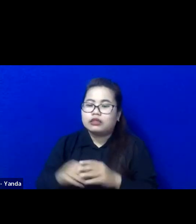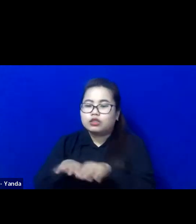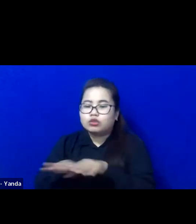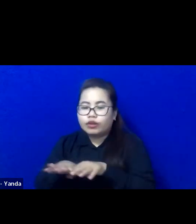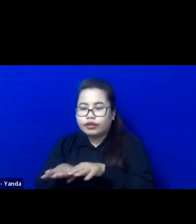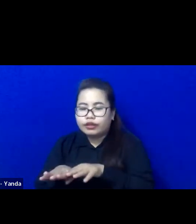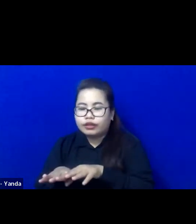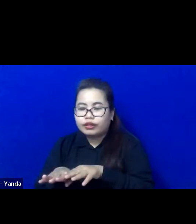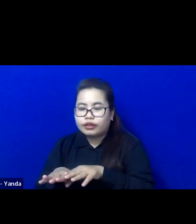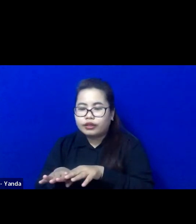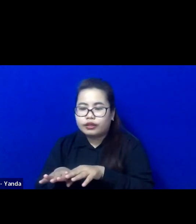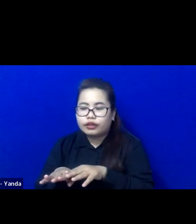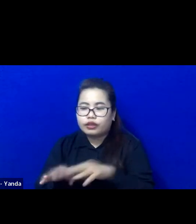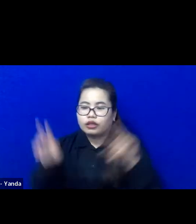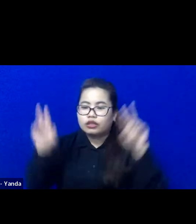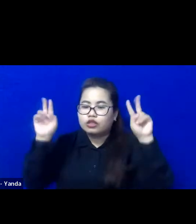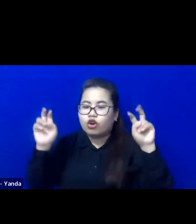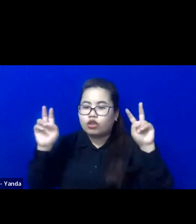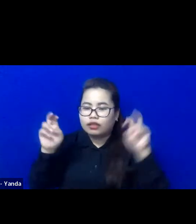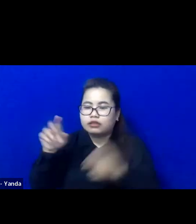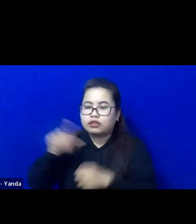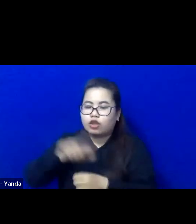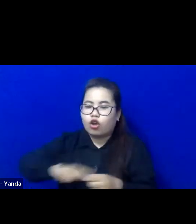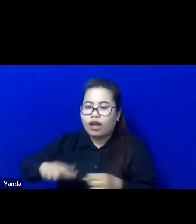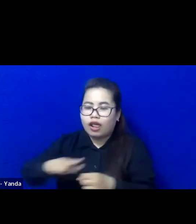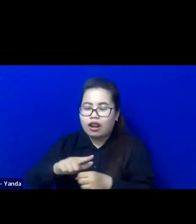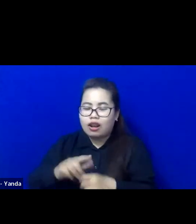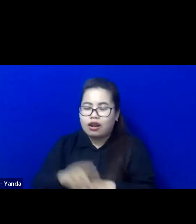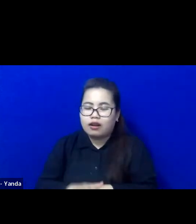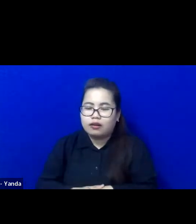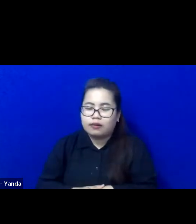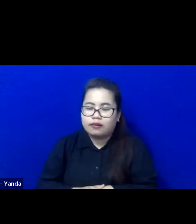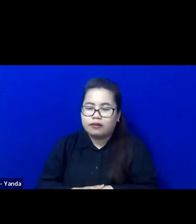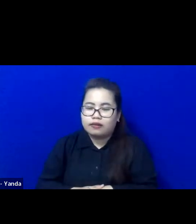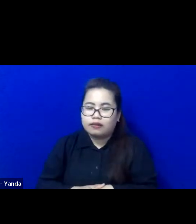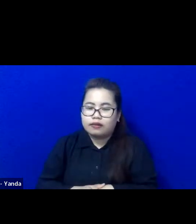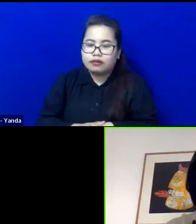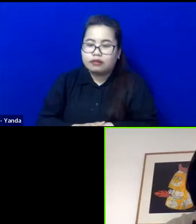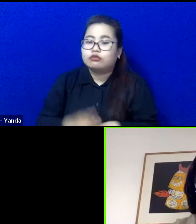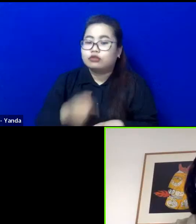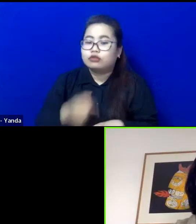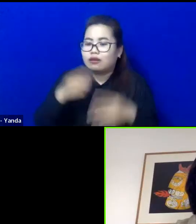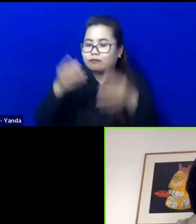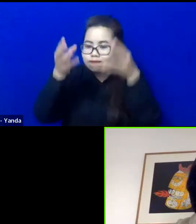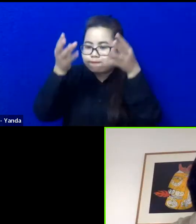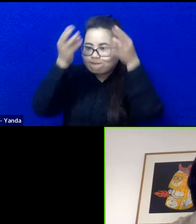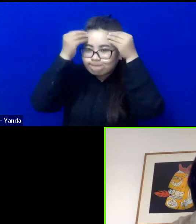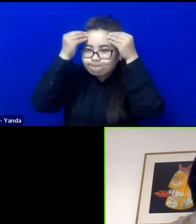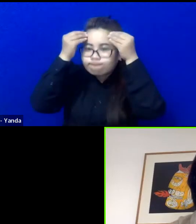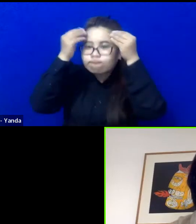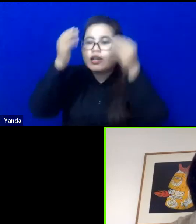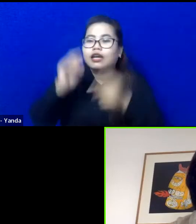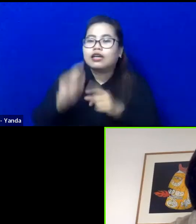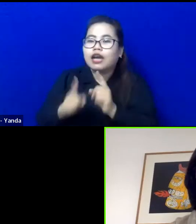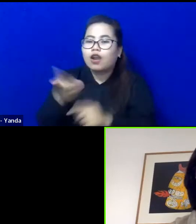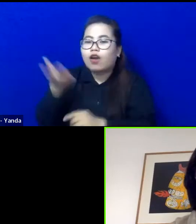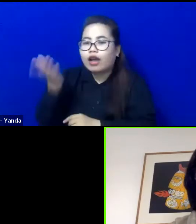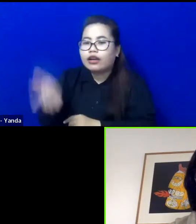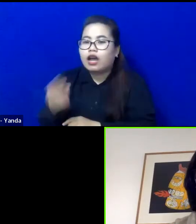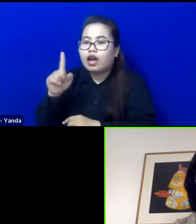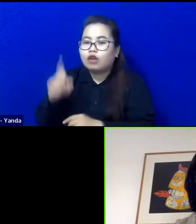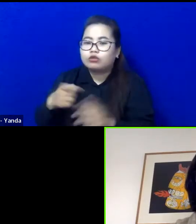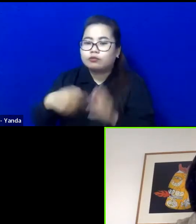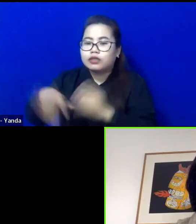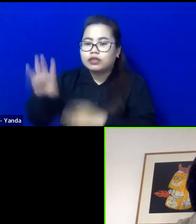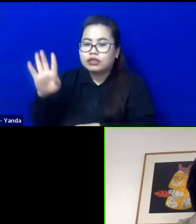Thank you so much, Andrew. I know you need to go to attend your clinic. So on behalf of the organizer,